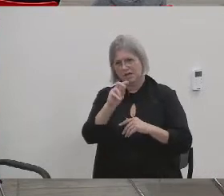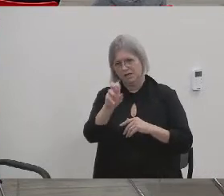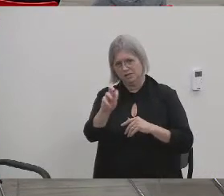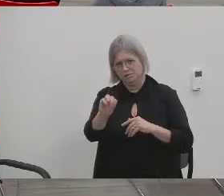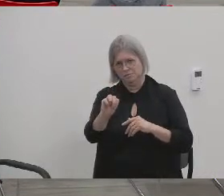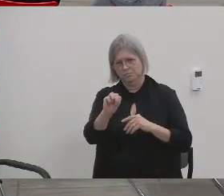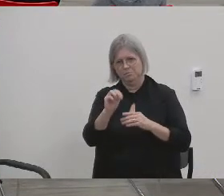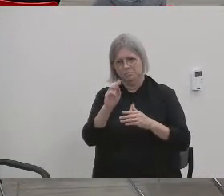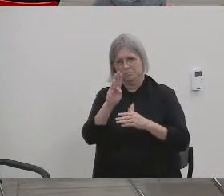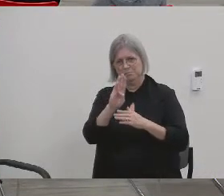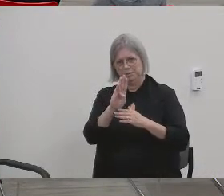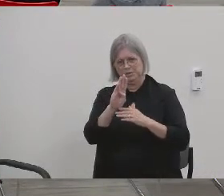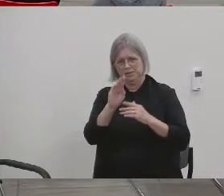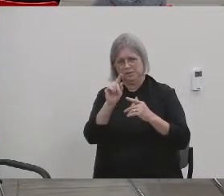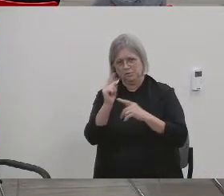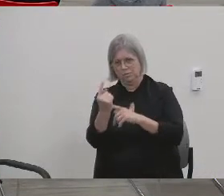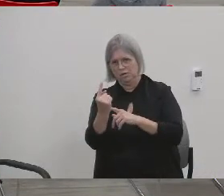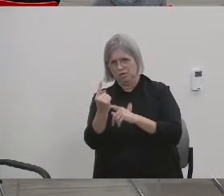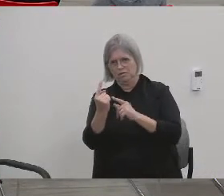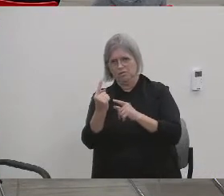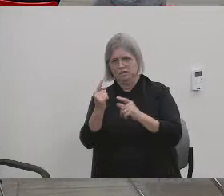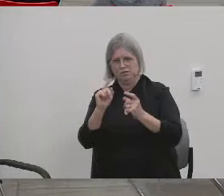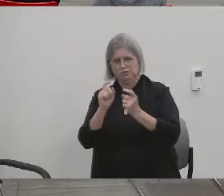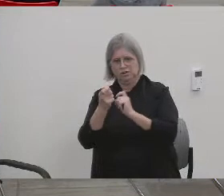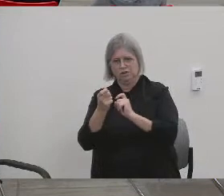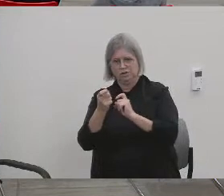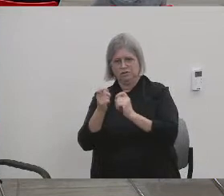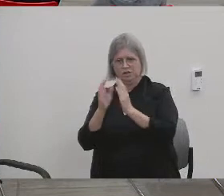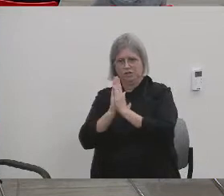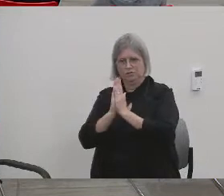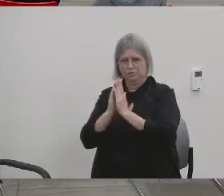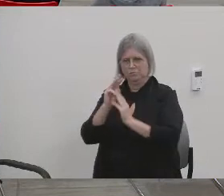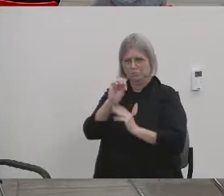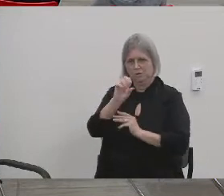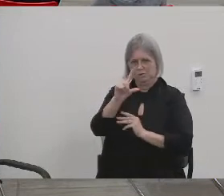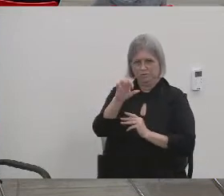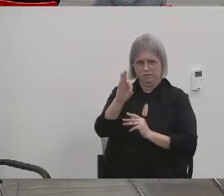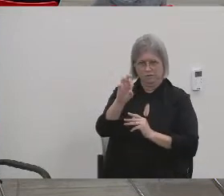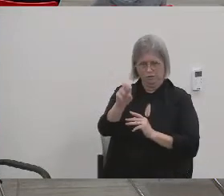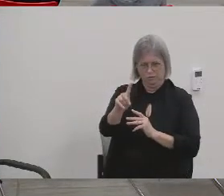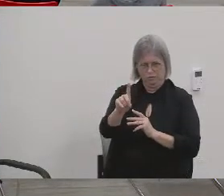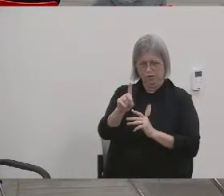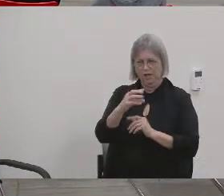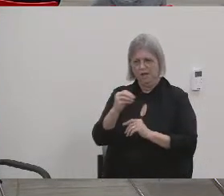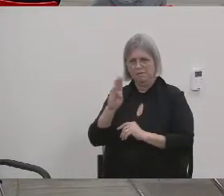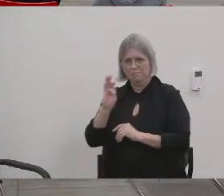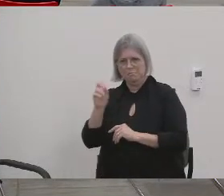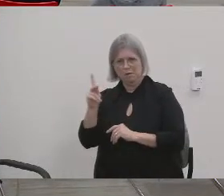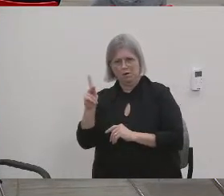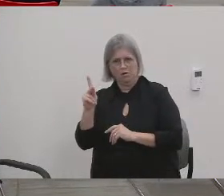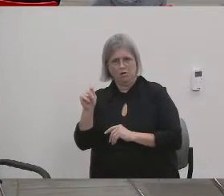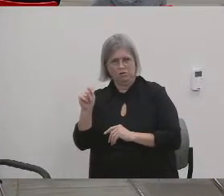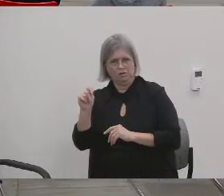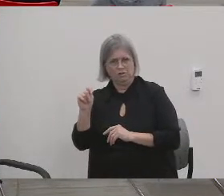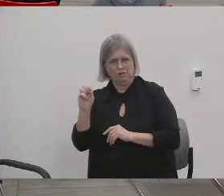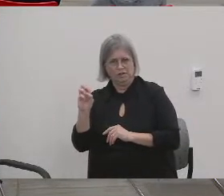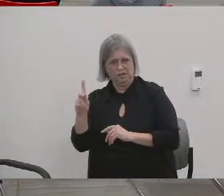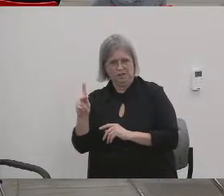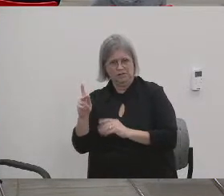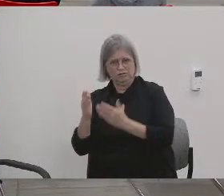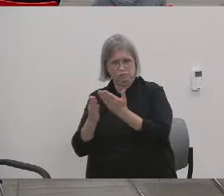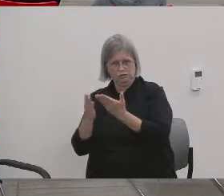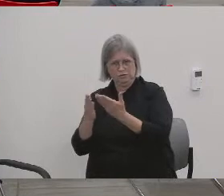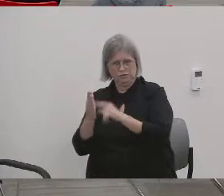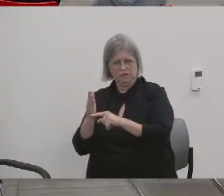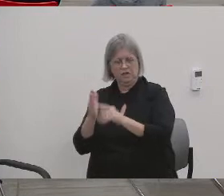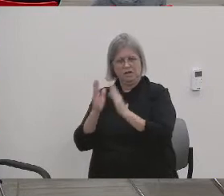have approval of the change request between Milford Exempted Village School District and Vartech Services. I did invite Dr. Dunn